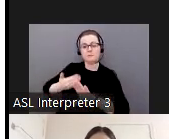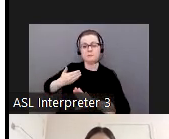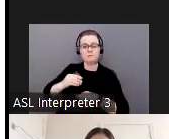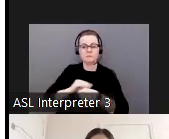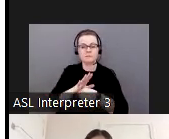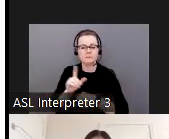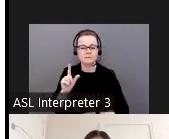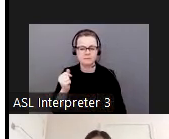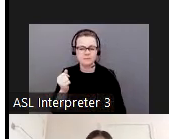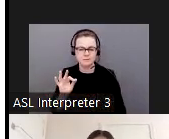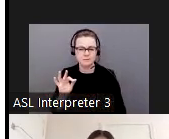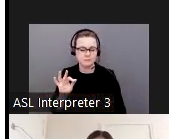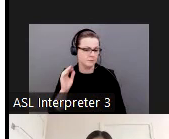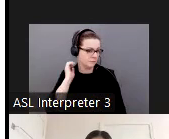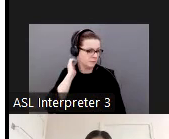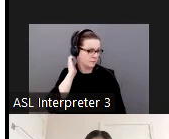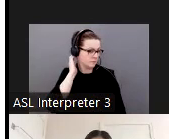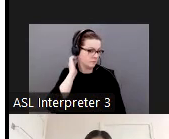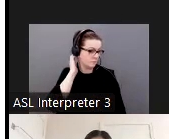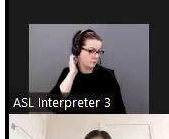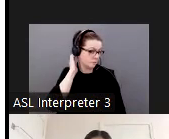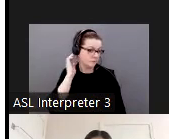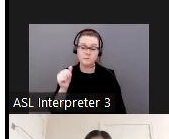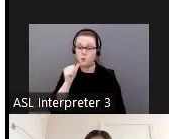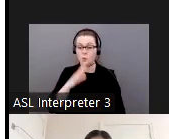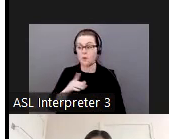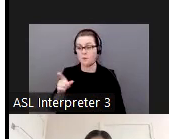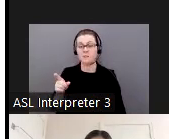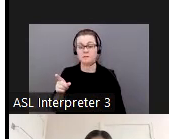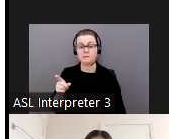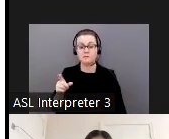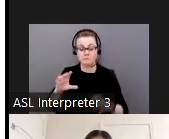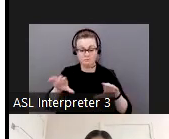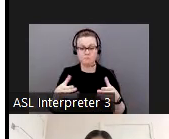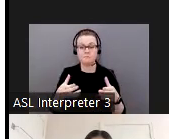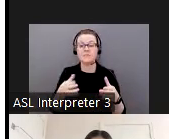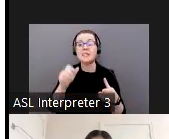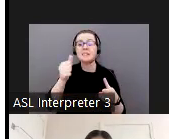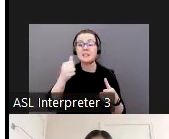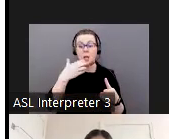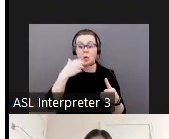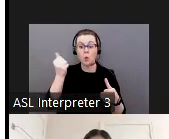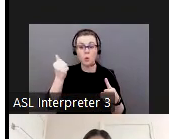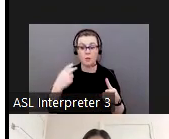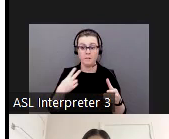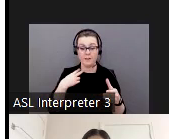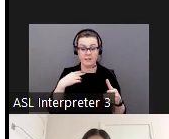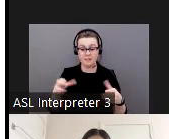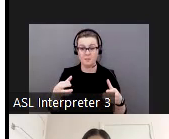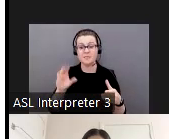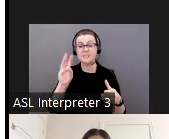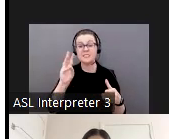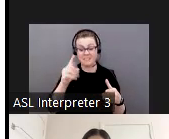again, women accounted for nearly 6 in 10 older victims. And it becomes